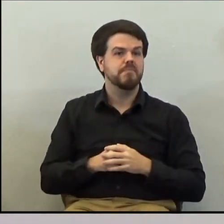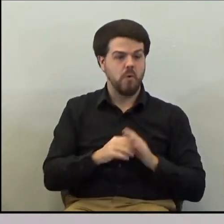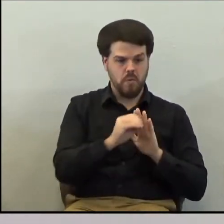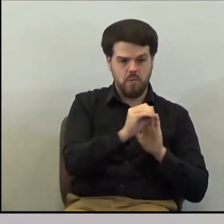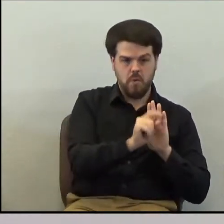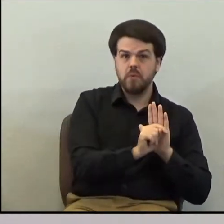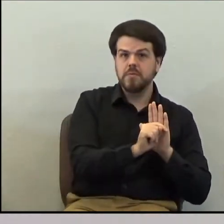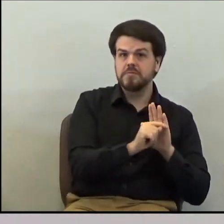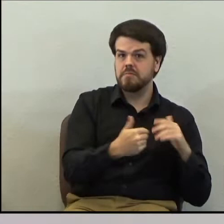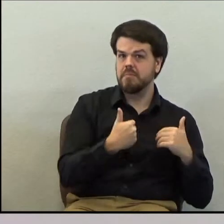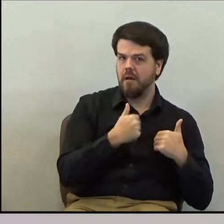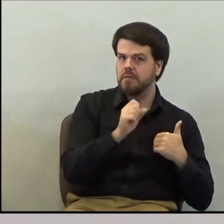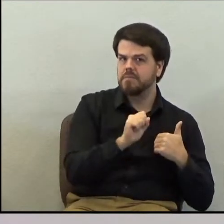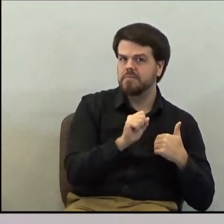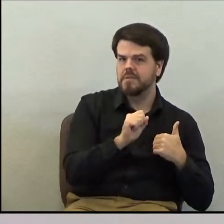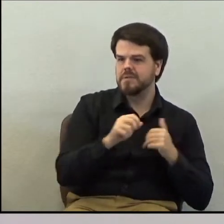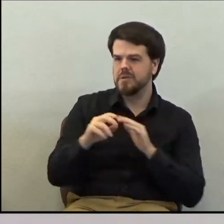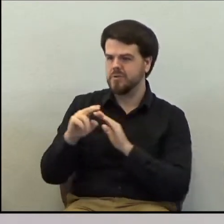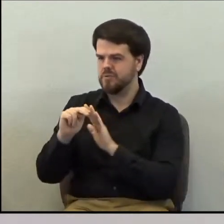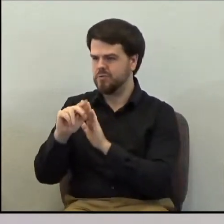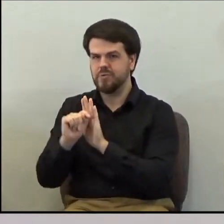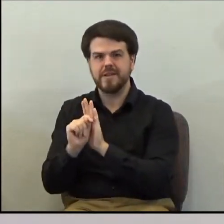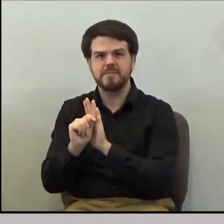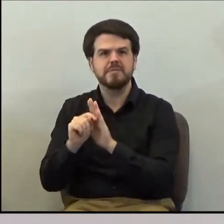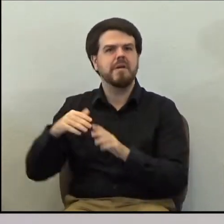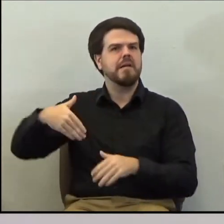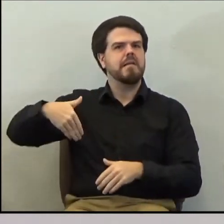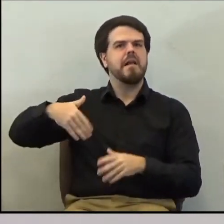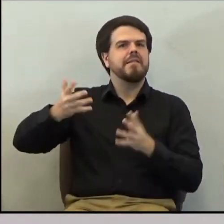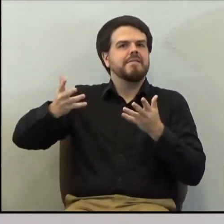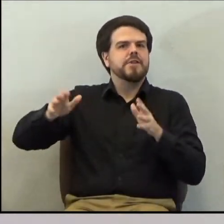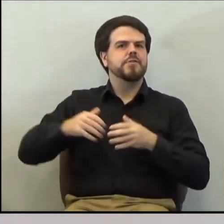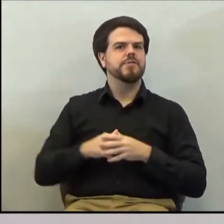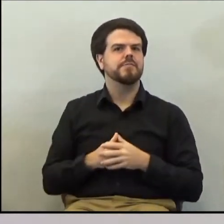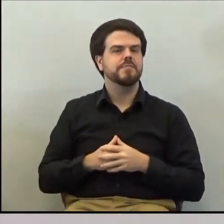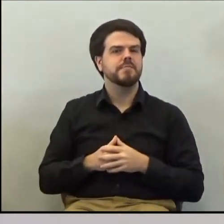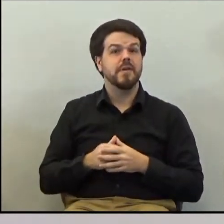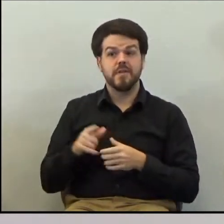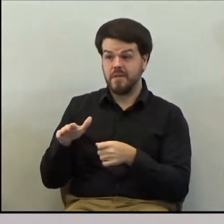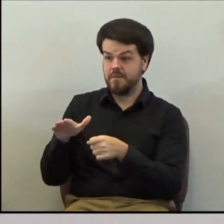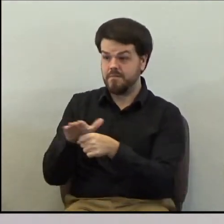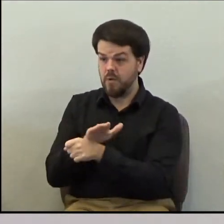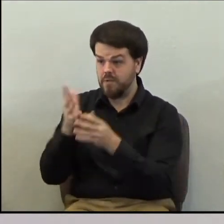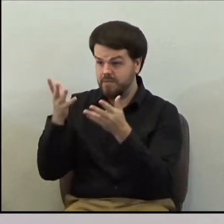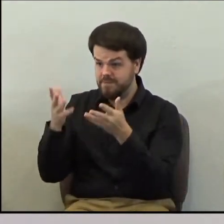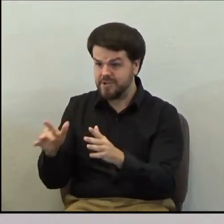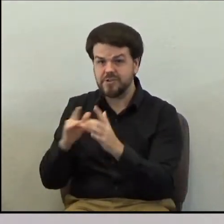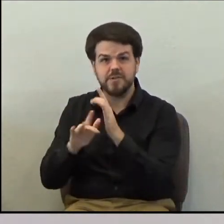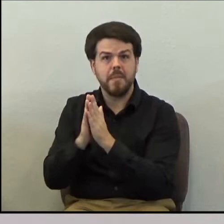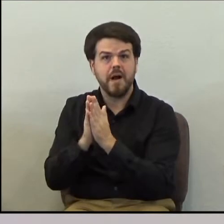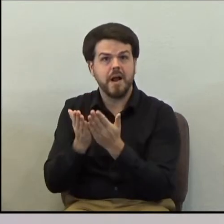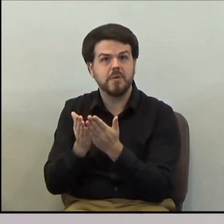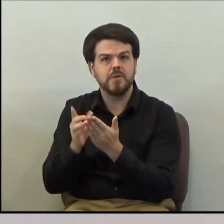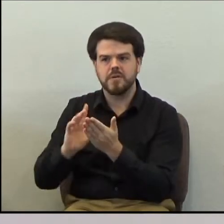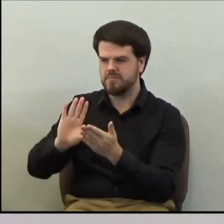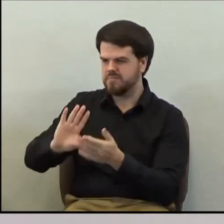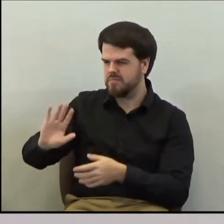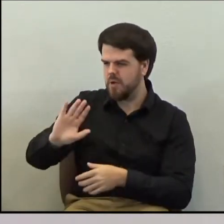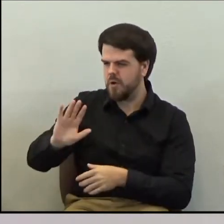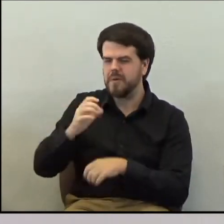that we have today. Why is that? Well, the full, complete Bible at this time, in about the